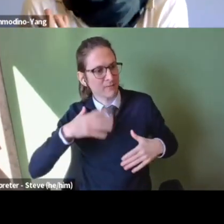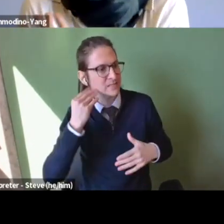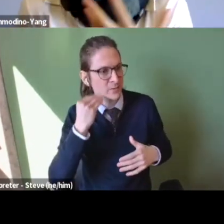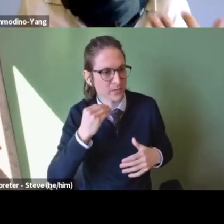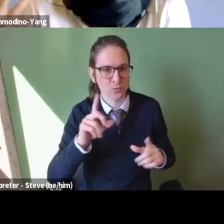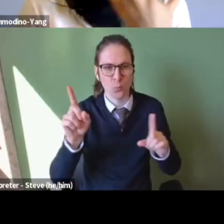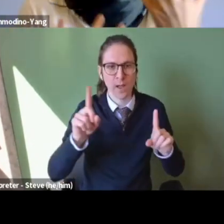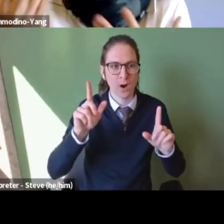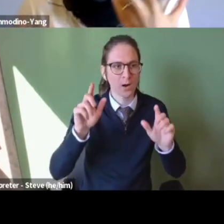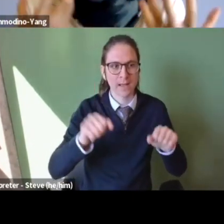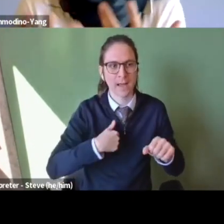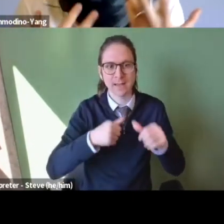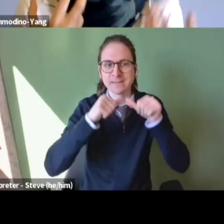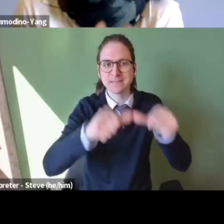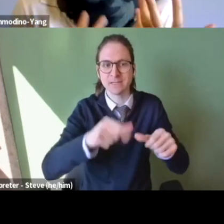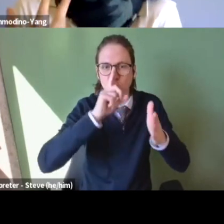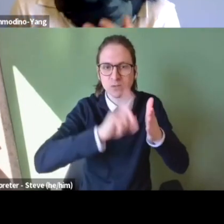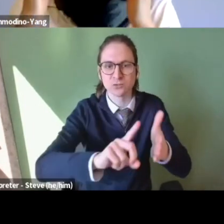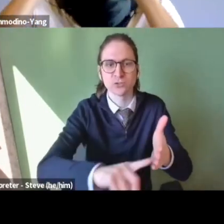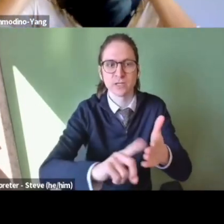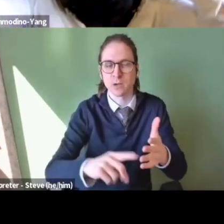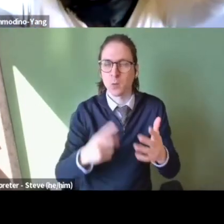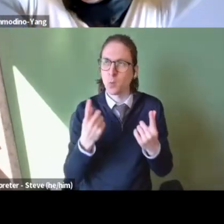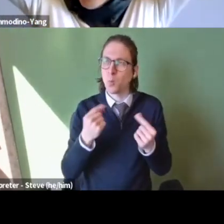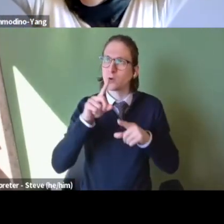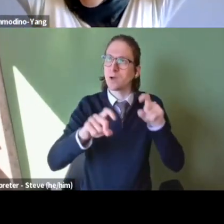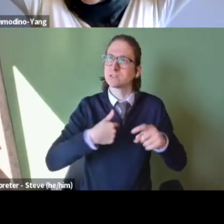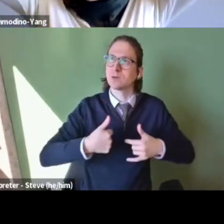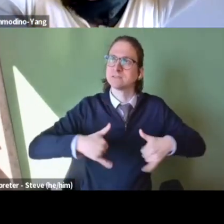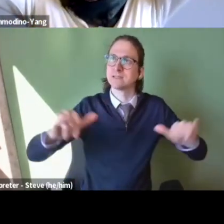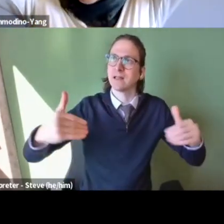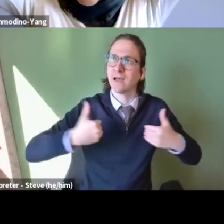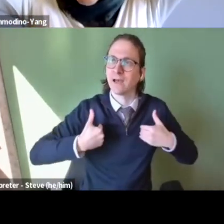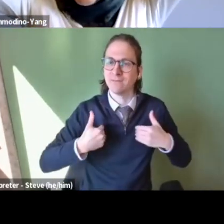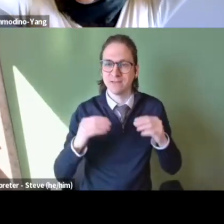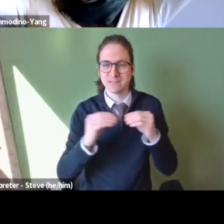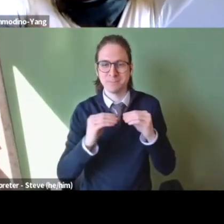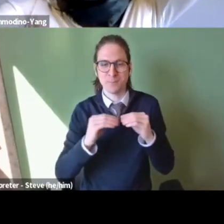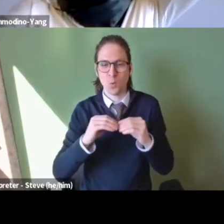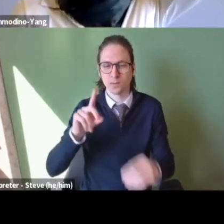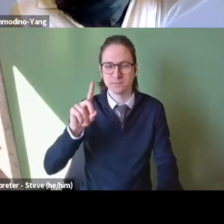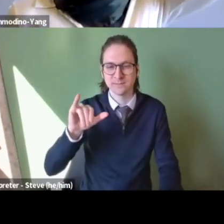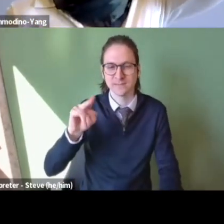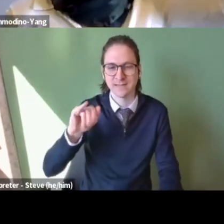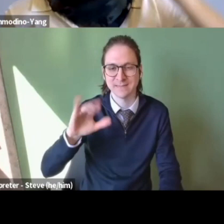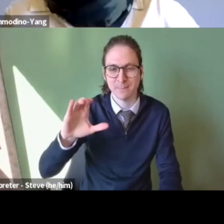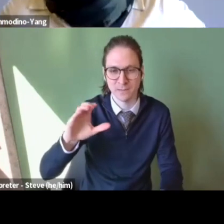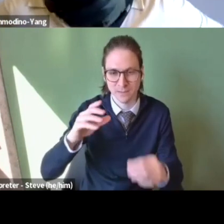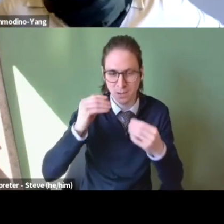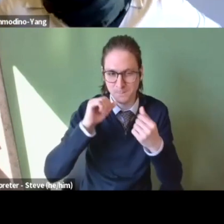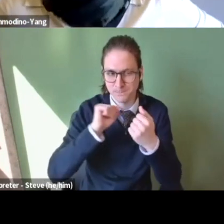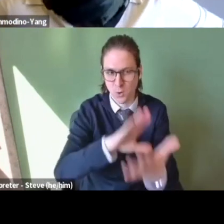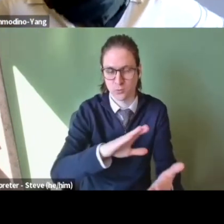are my open questions? Where it's this much more situated, dynamic way of understanding. And this is a kid who